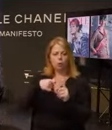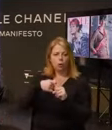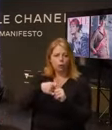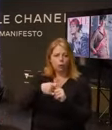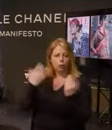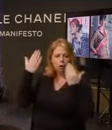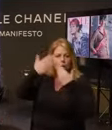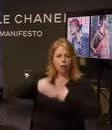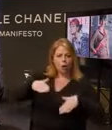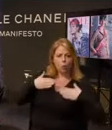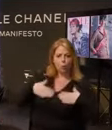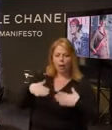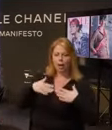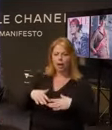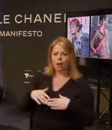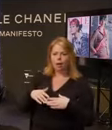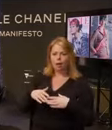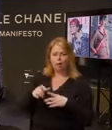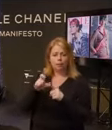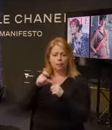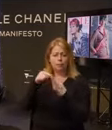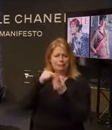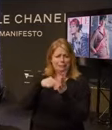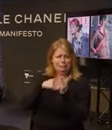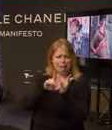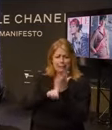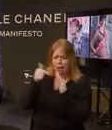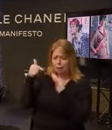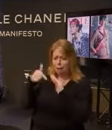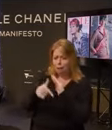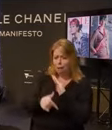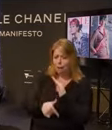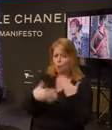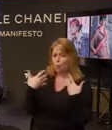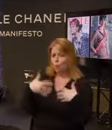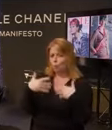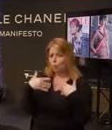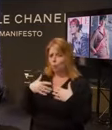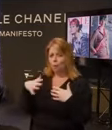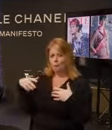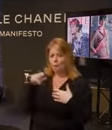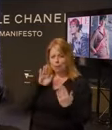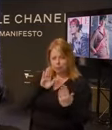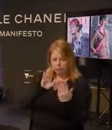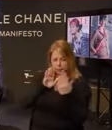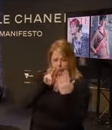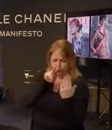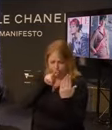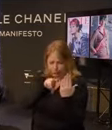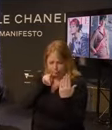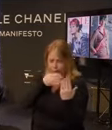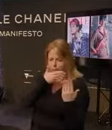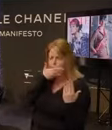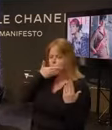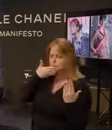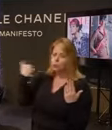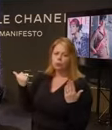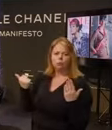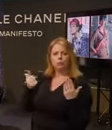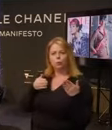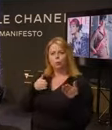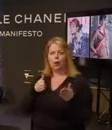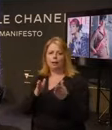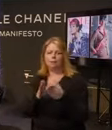wear, just the attention to detail, and having to look close, beautiful, beautiful